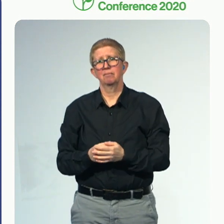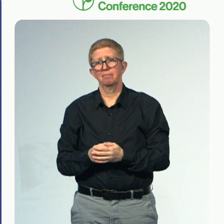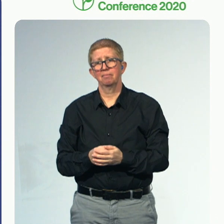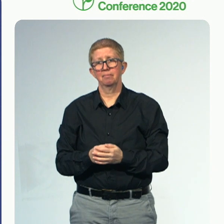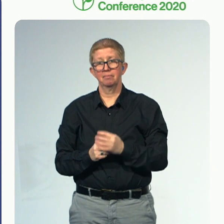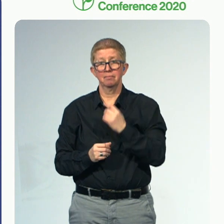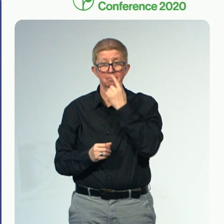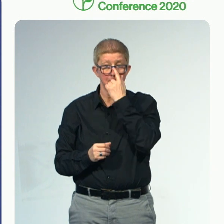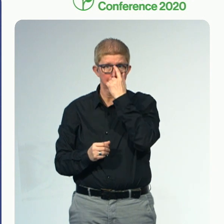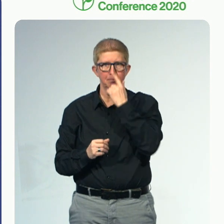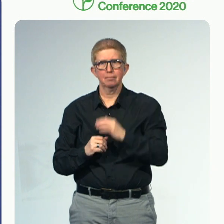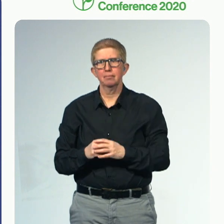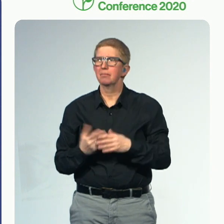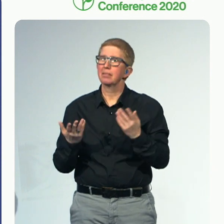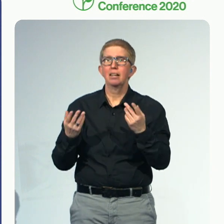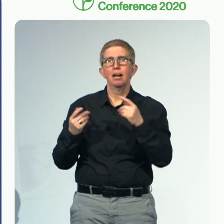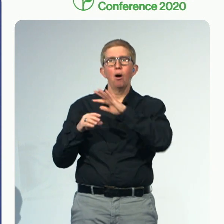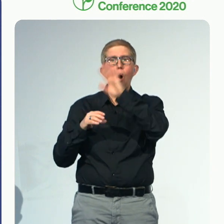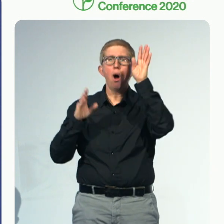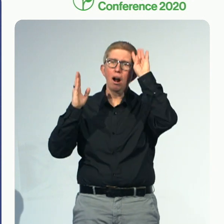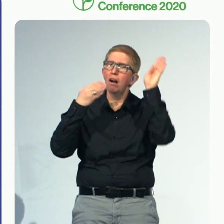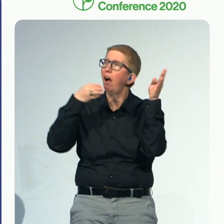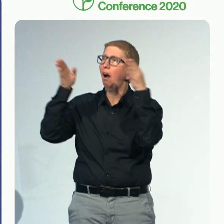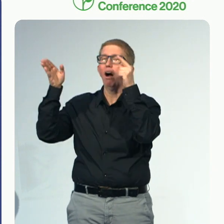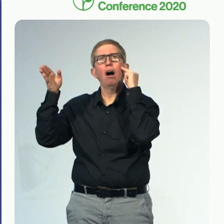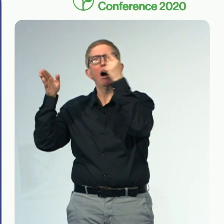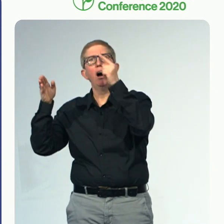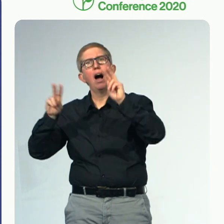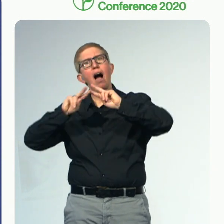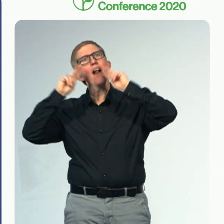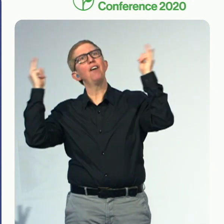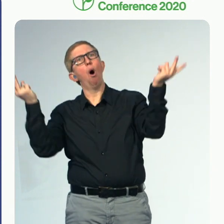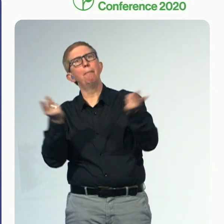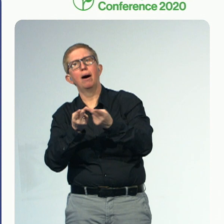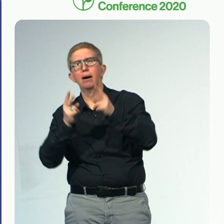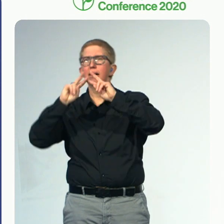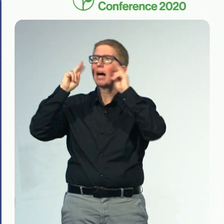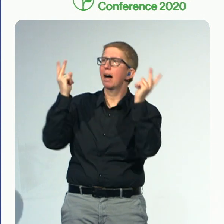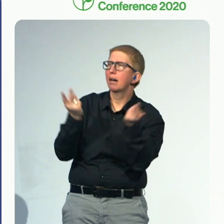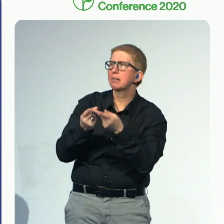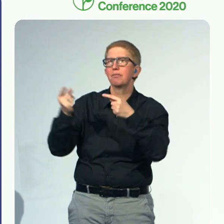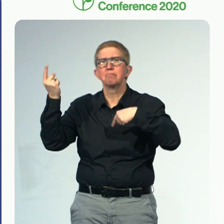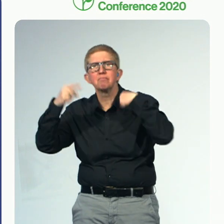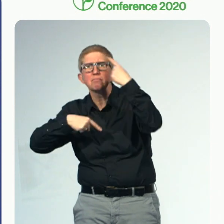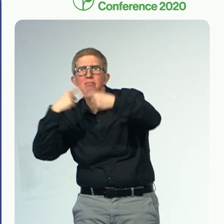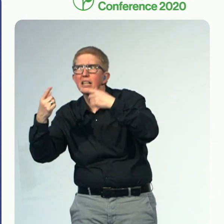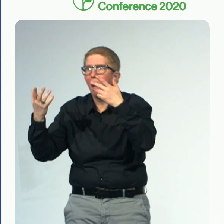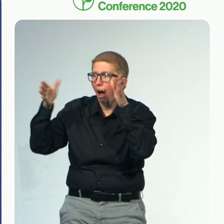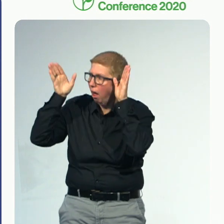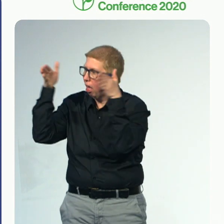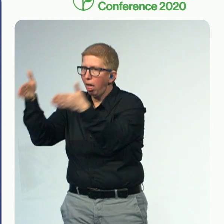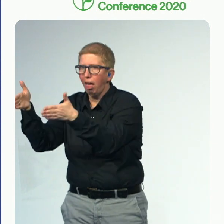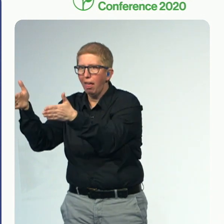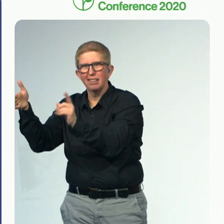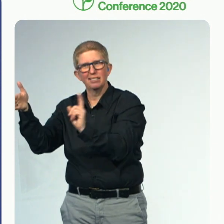to the environment, right? When people apply for funding, we should ask, and how will your project in education support children